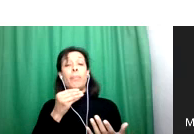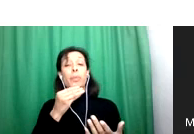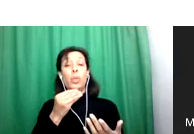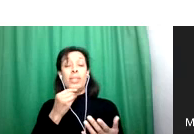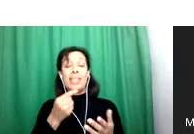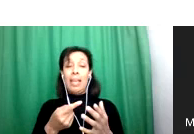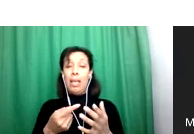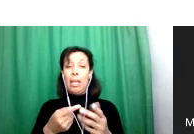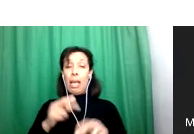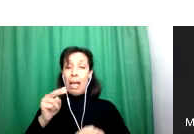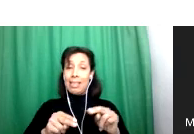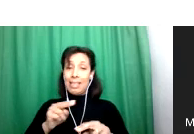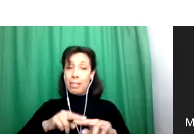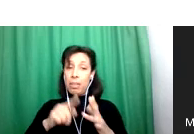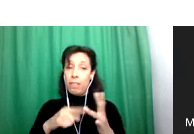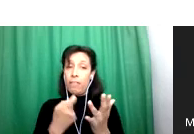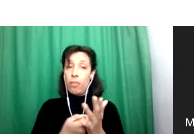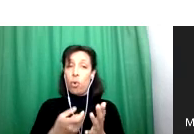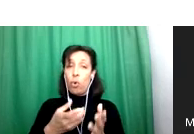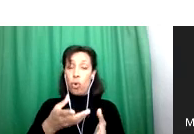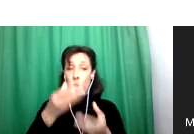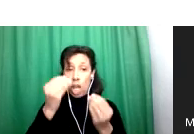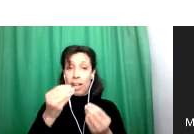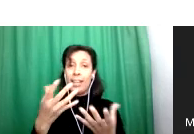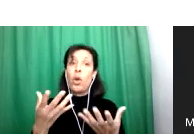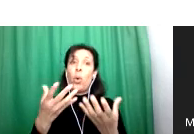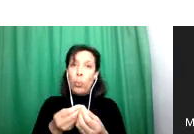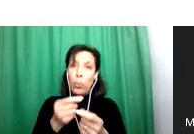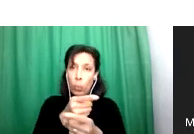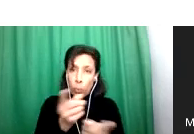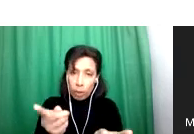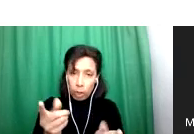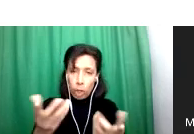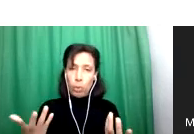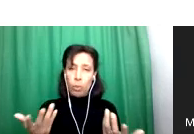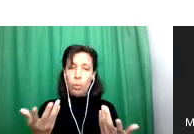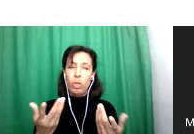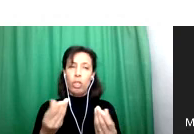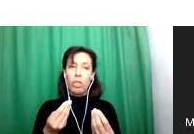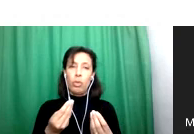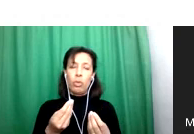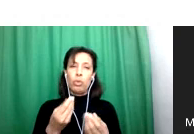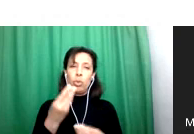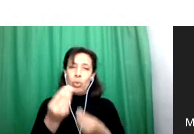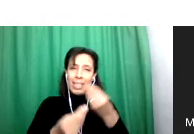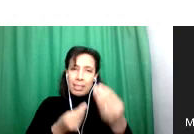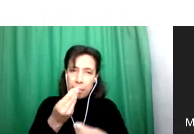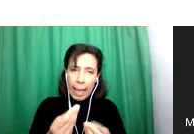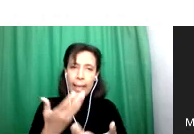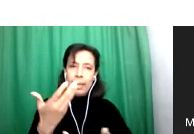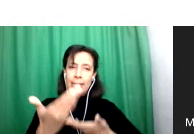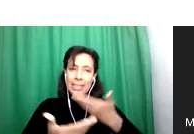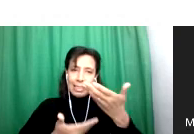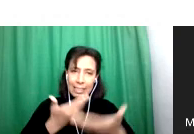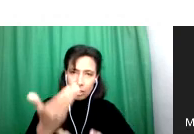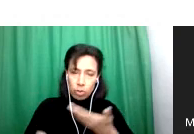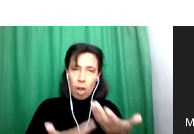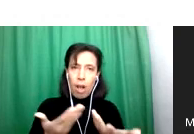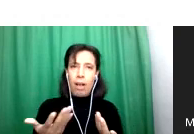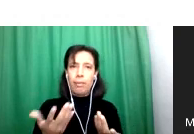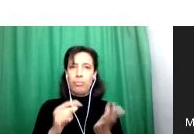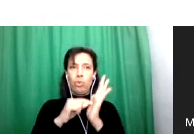to explain, describe to you what a successful or an effective piece of writing in this module